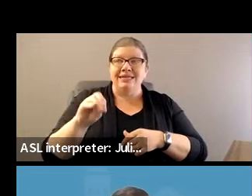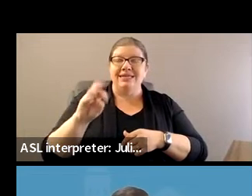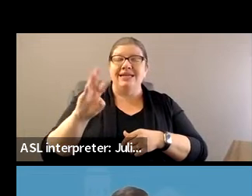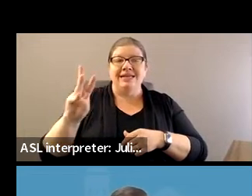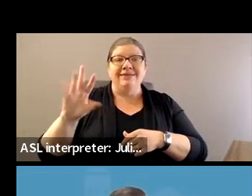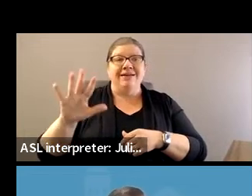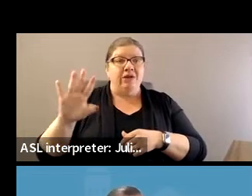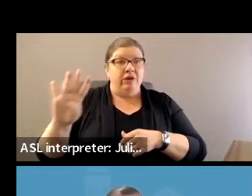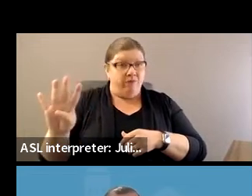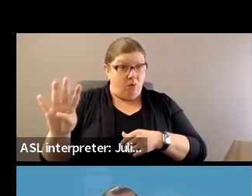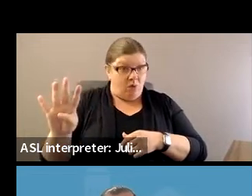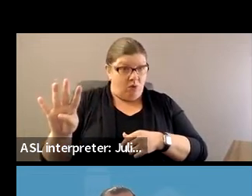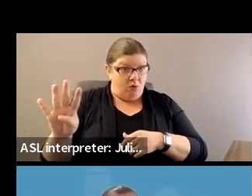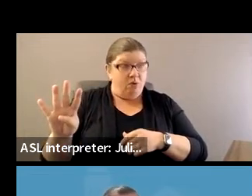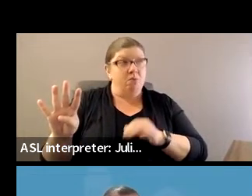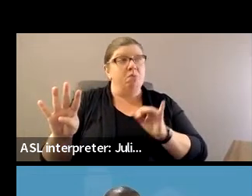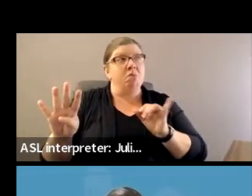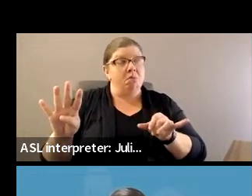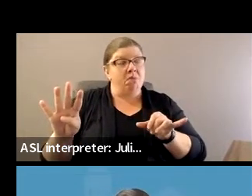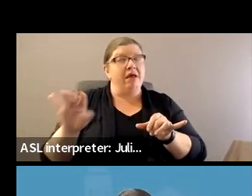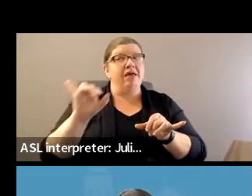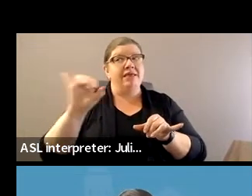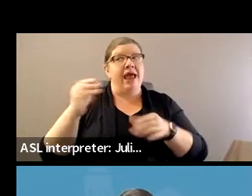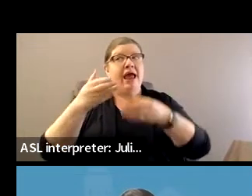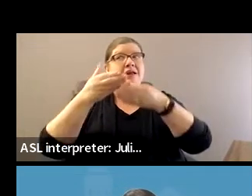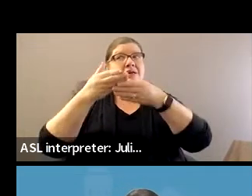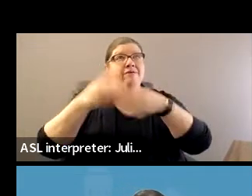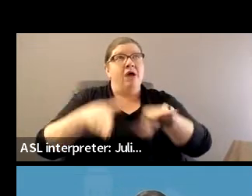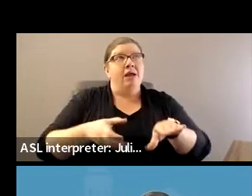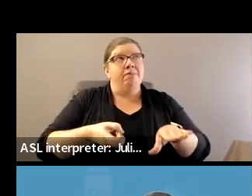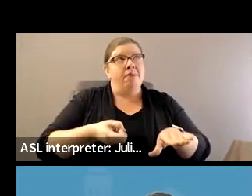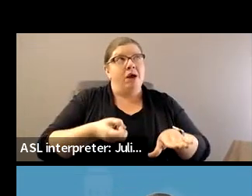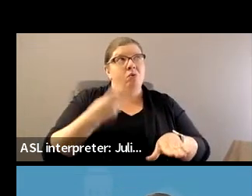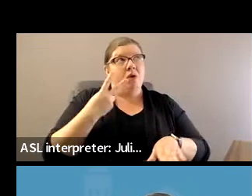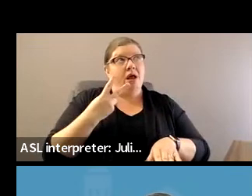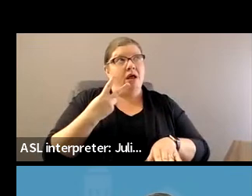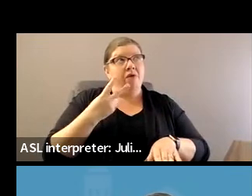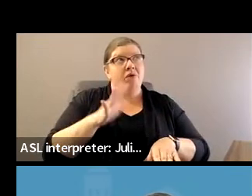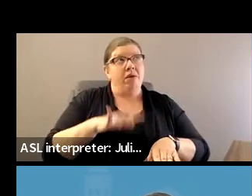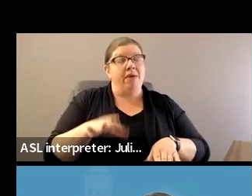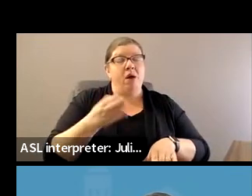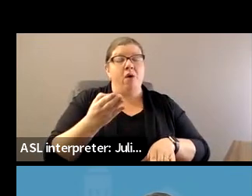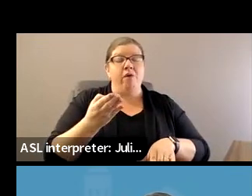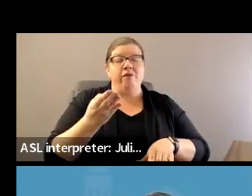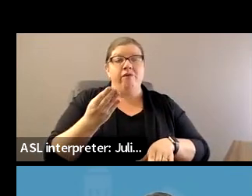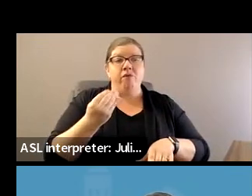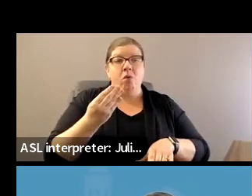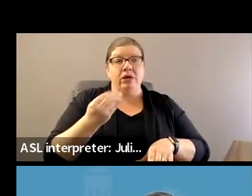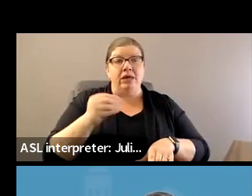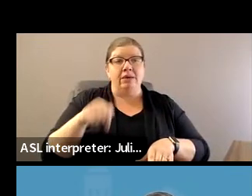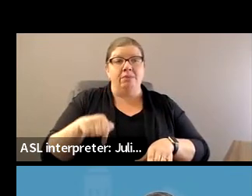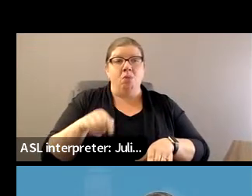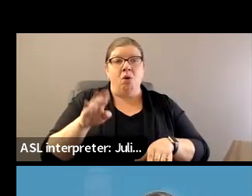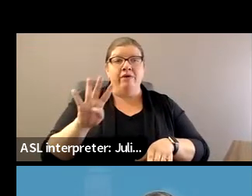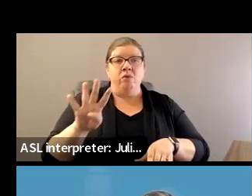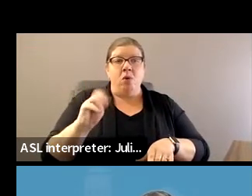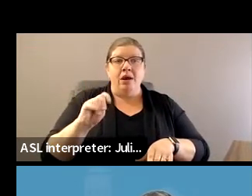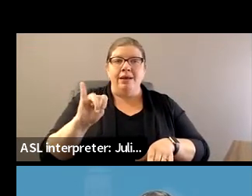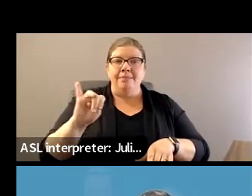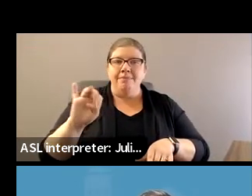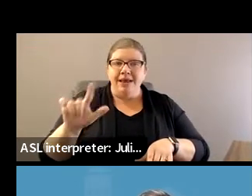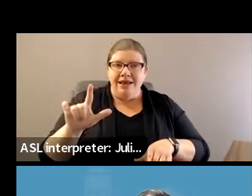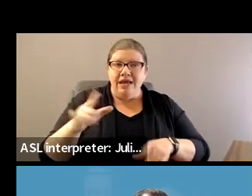173,460,654. And I said, okay, if you divide that by 12, that's about 14.4 million a